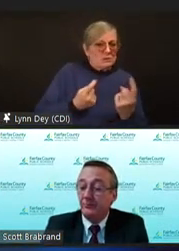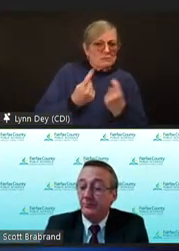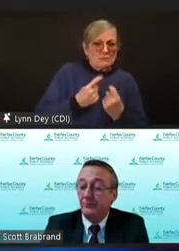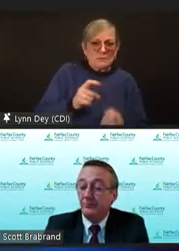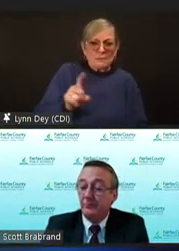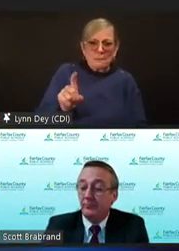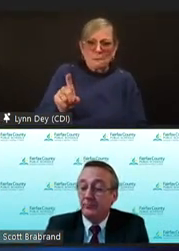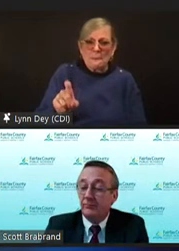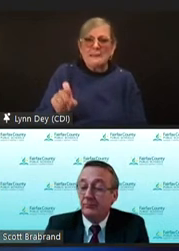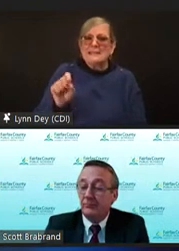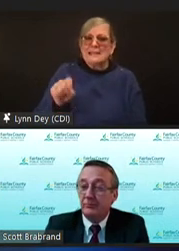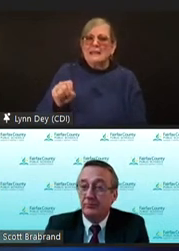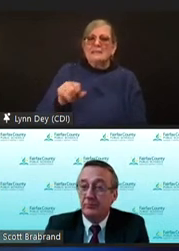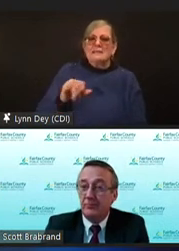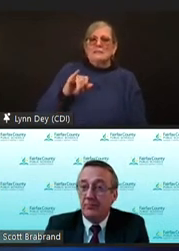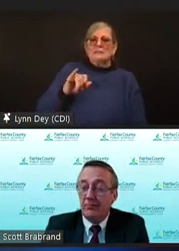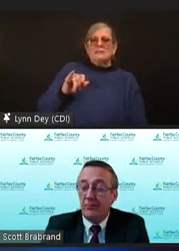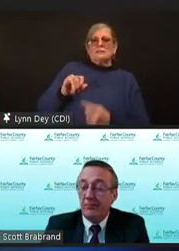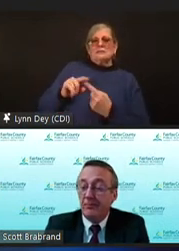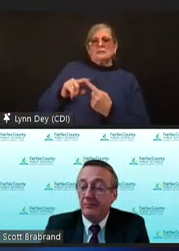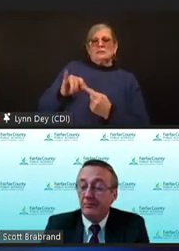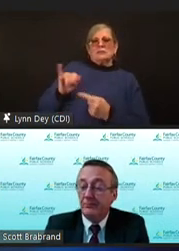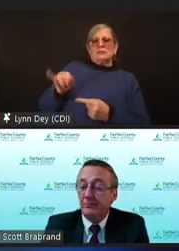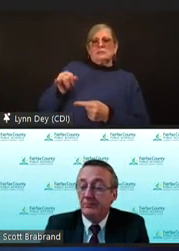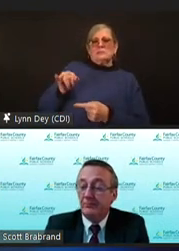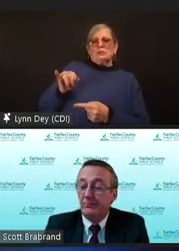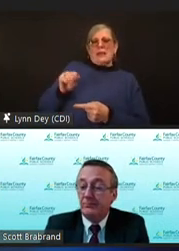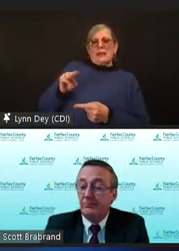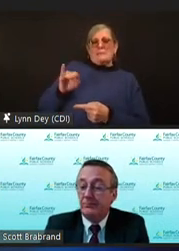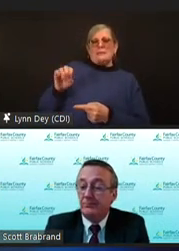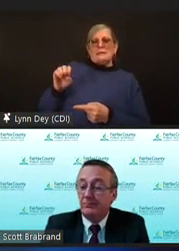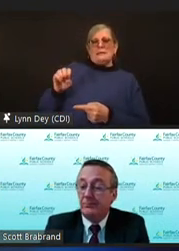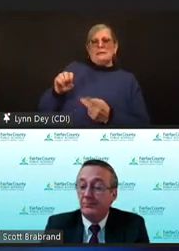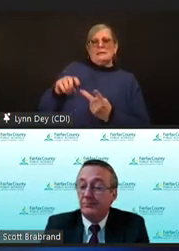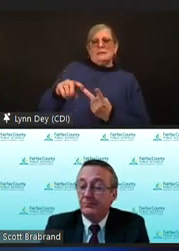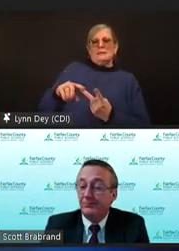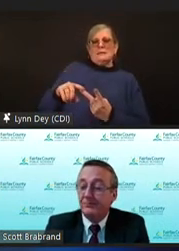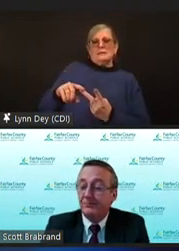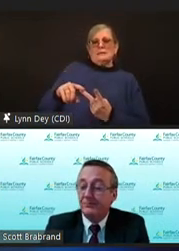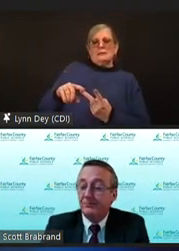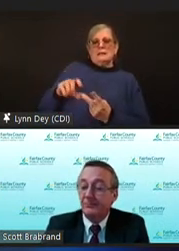Jamie Stahl. I'm pronouncing that correctly.